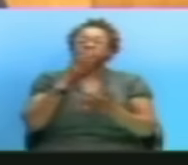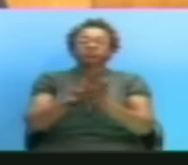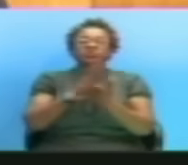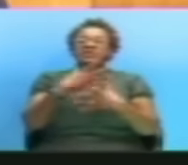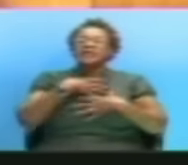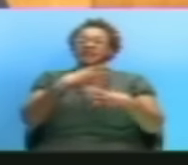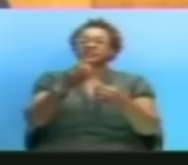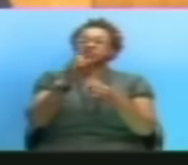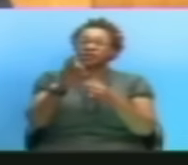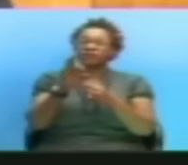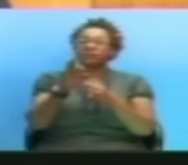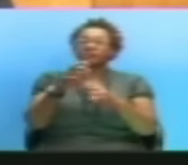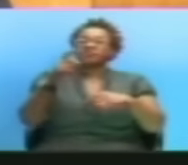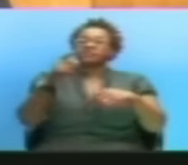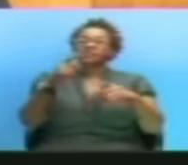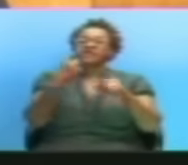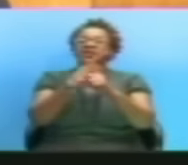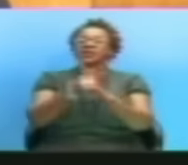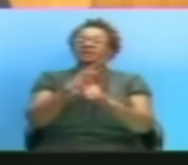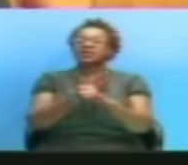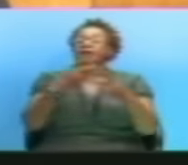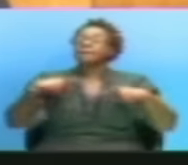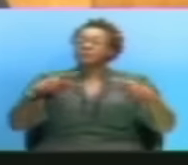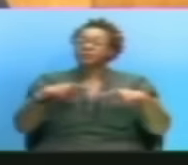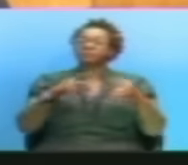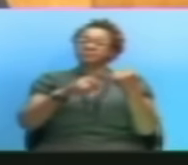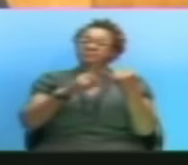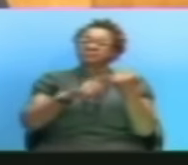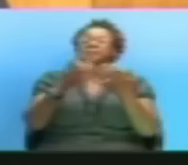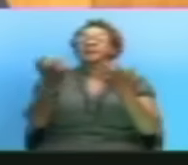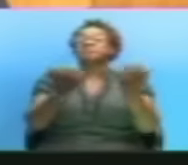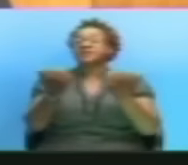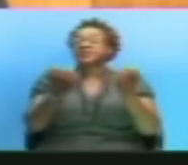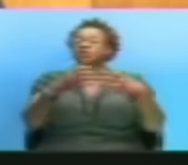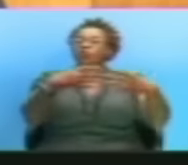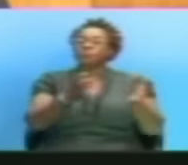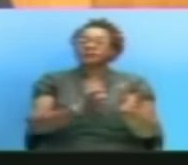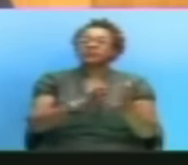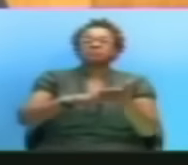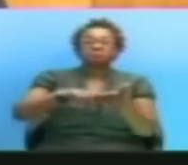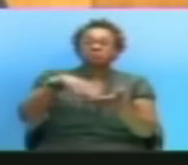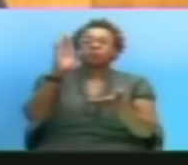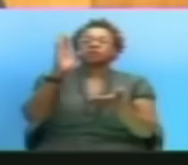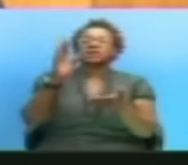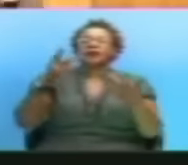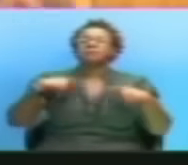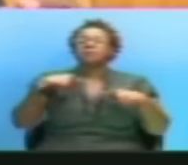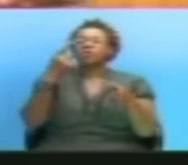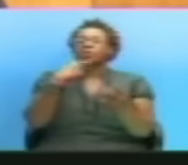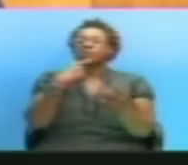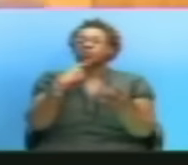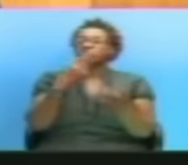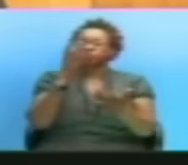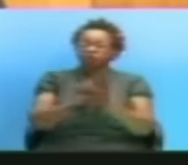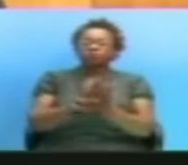of various players. Mm-hmm. One, business, the business community, and most of them are people who don't